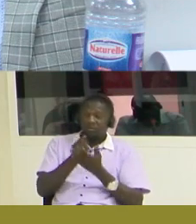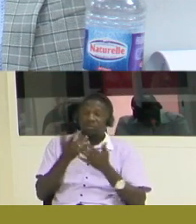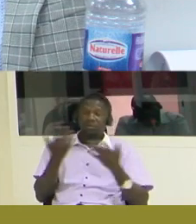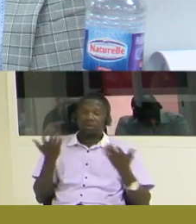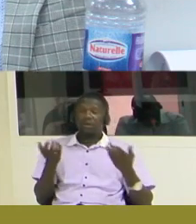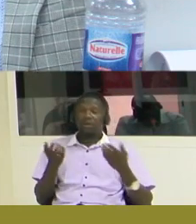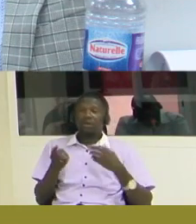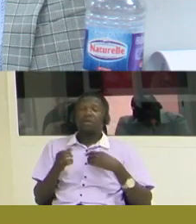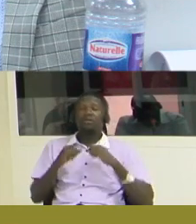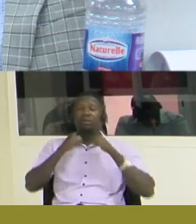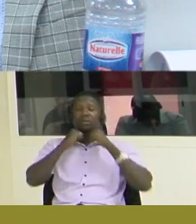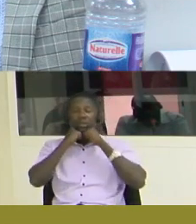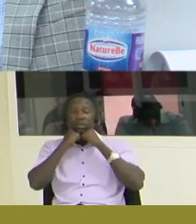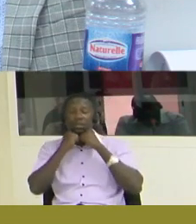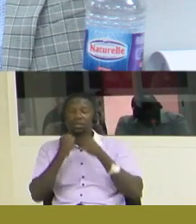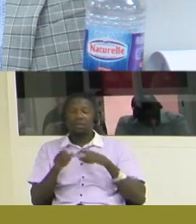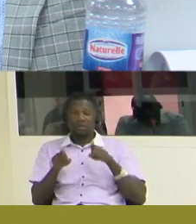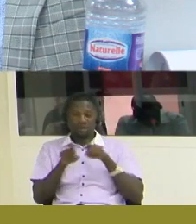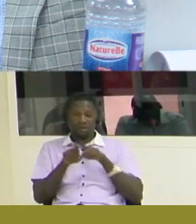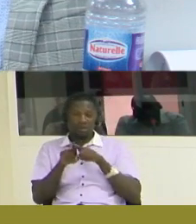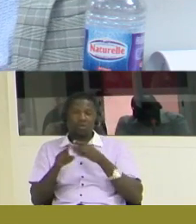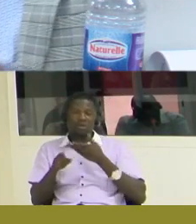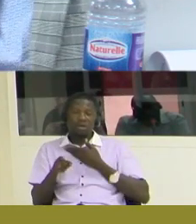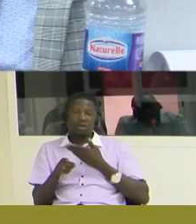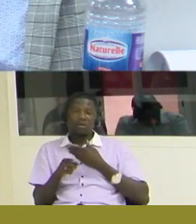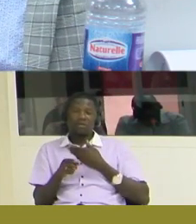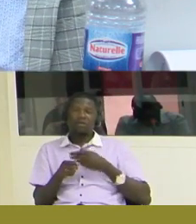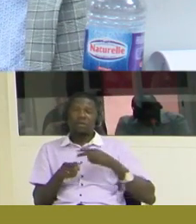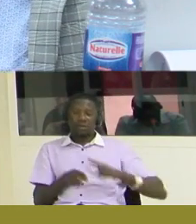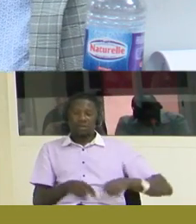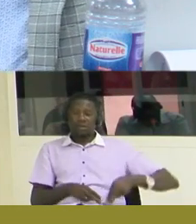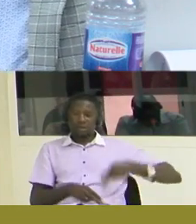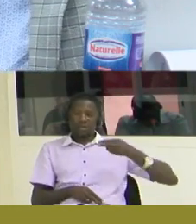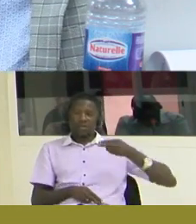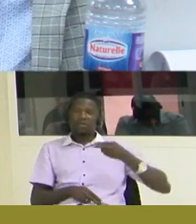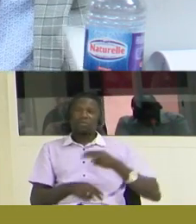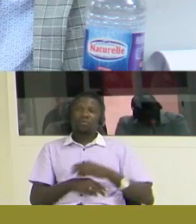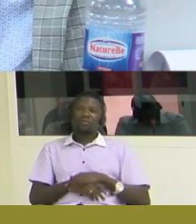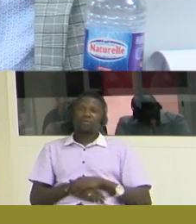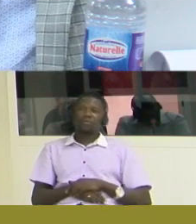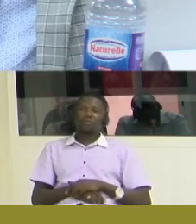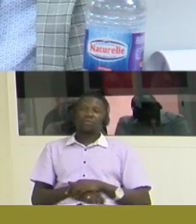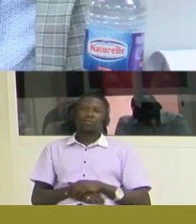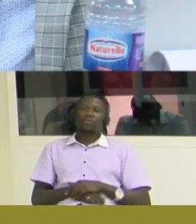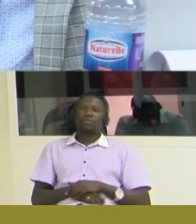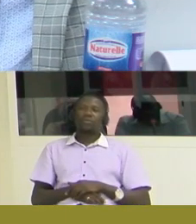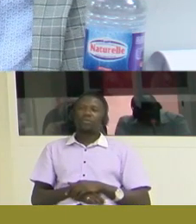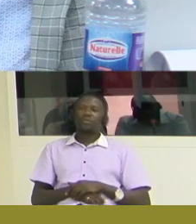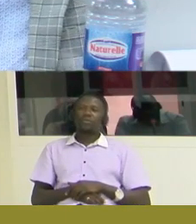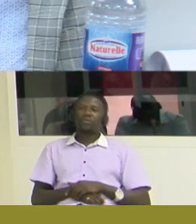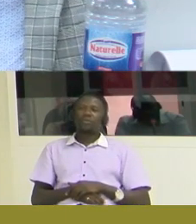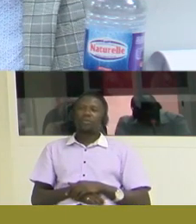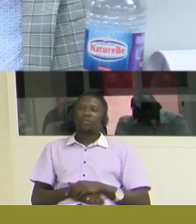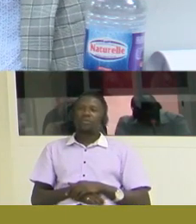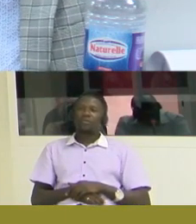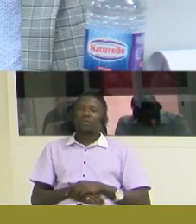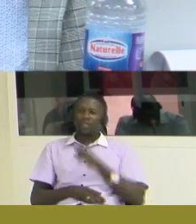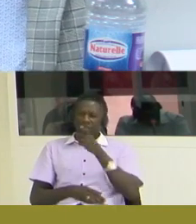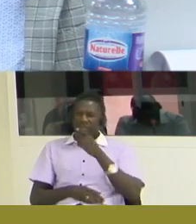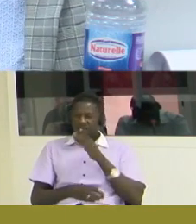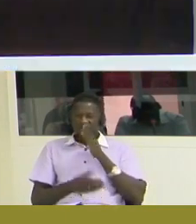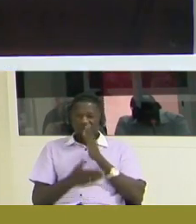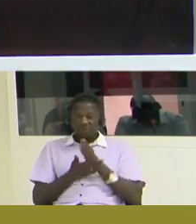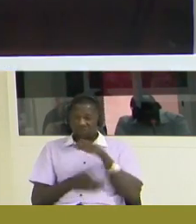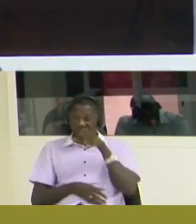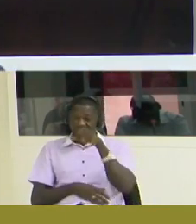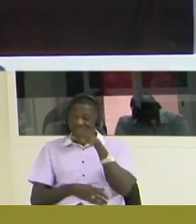captain San Jose Bali similarly had on him and they isolated the items that is false isn't it